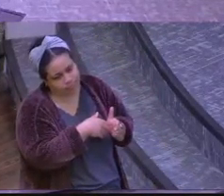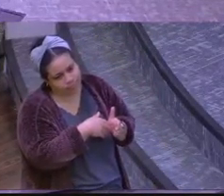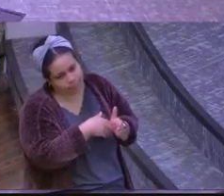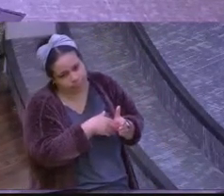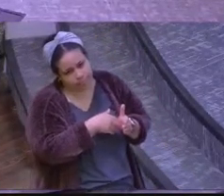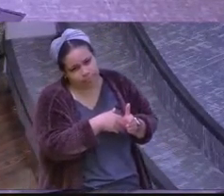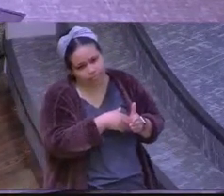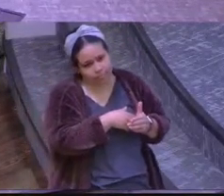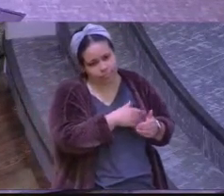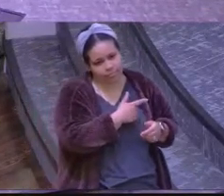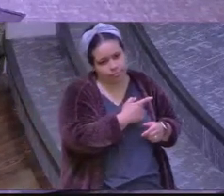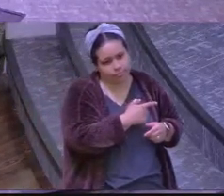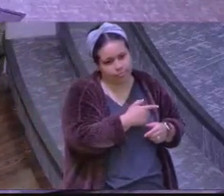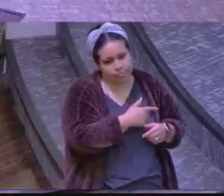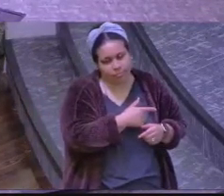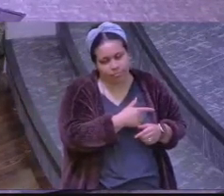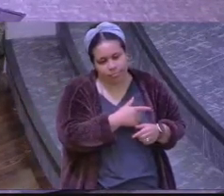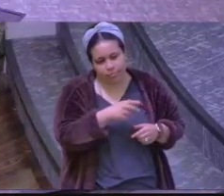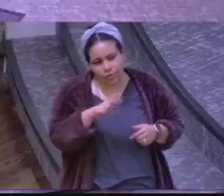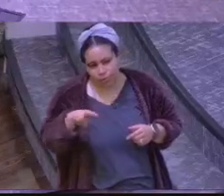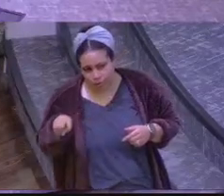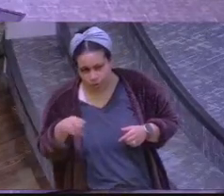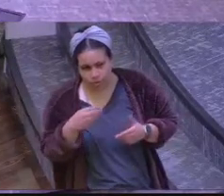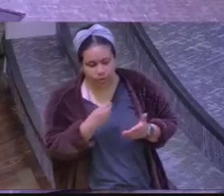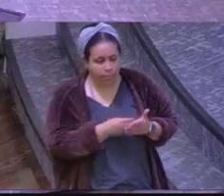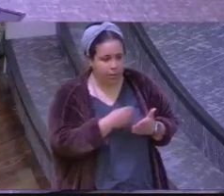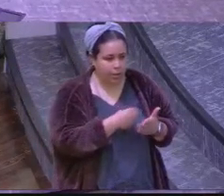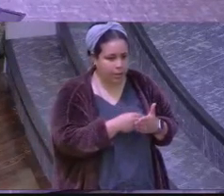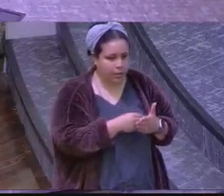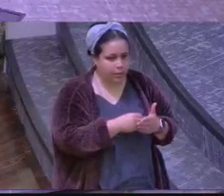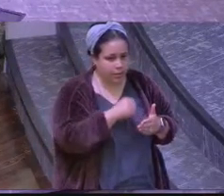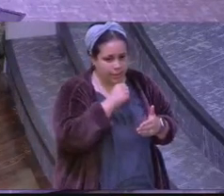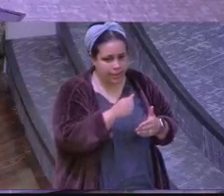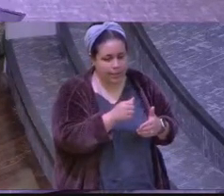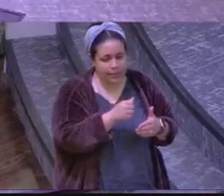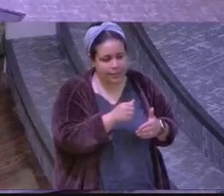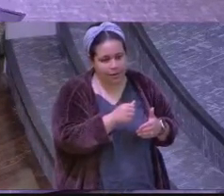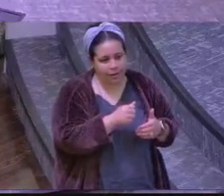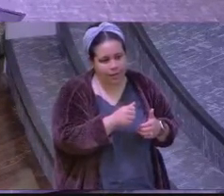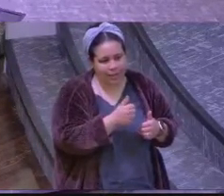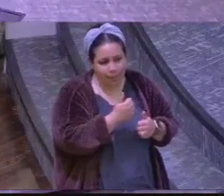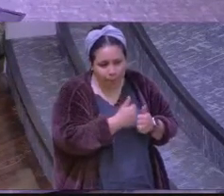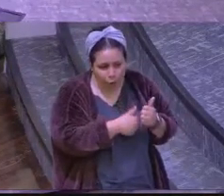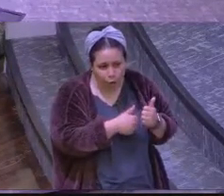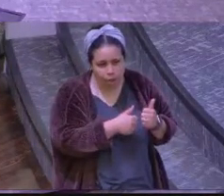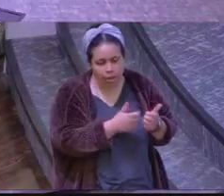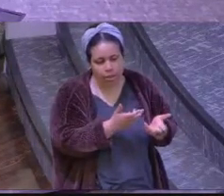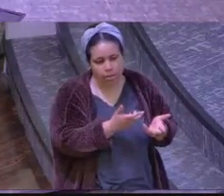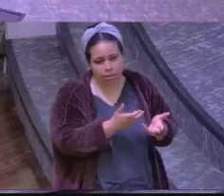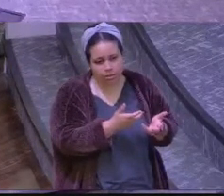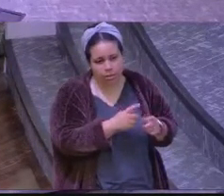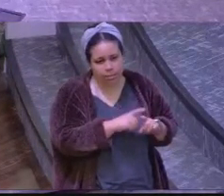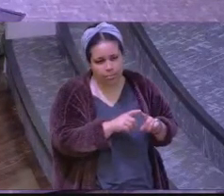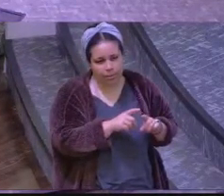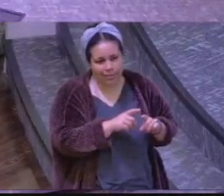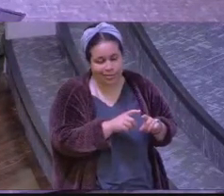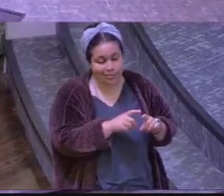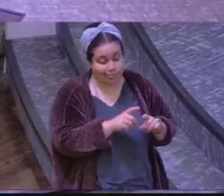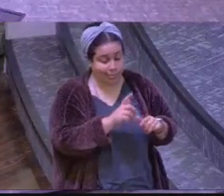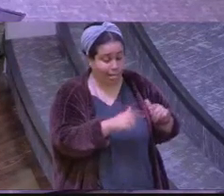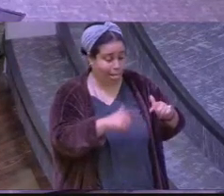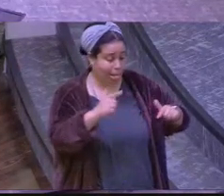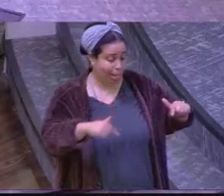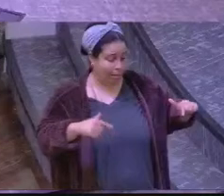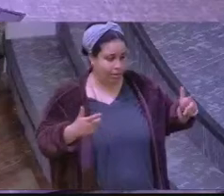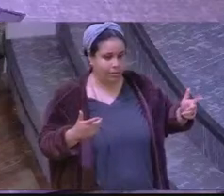21, 22 money right now. We're okay. Not necessarily getting current money. That helps. Okay. Yeah, it's kind of all over the place. I honestly didn't even